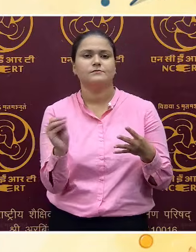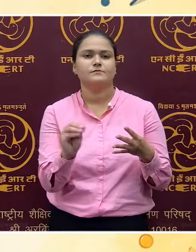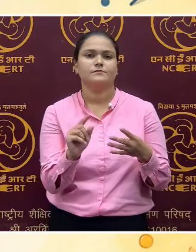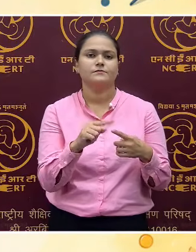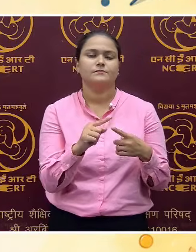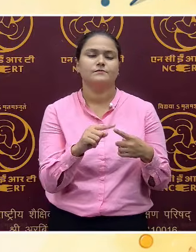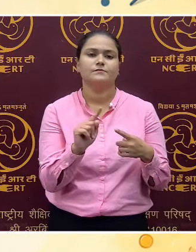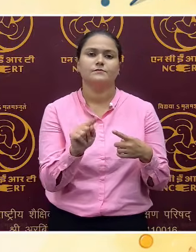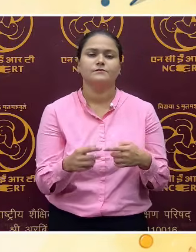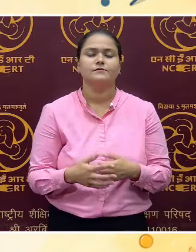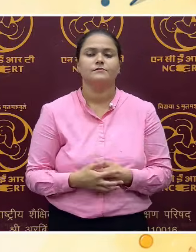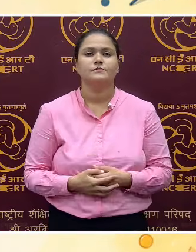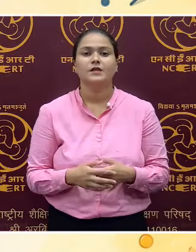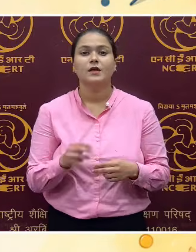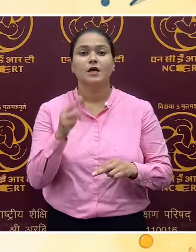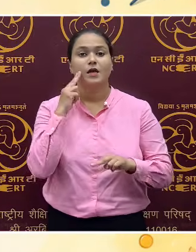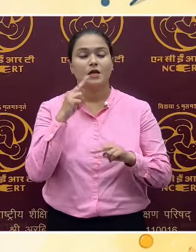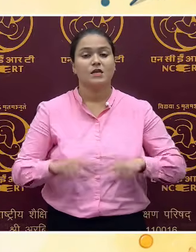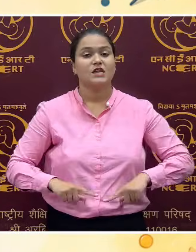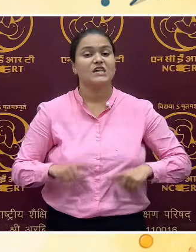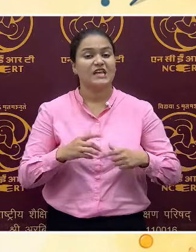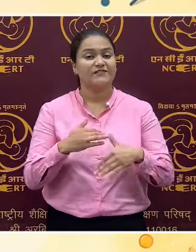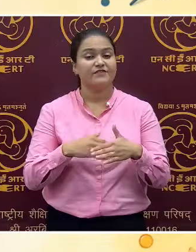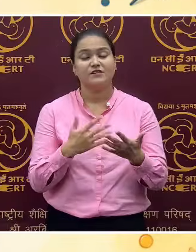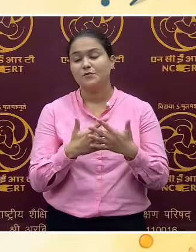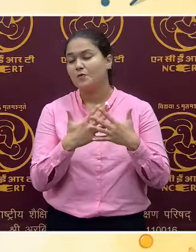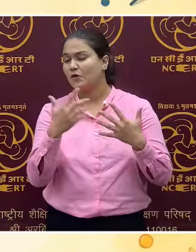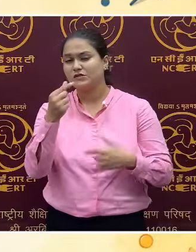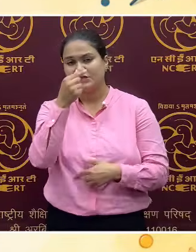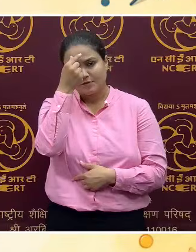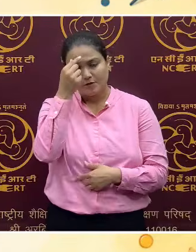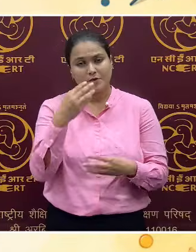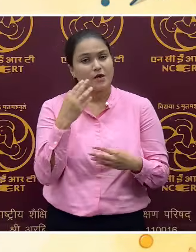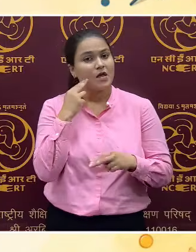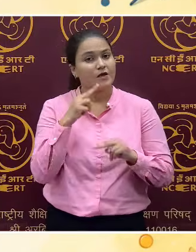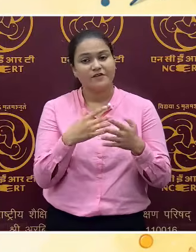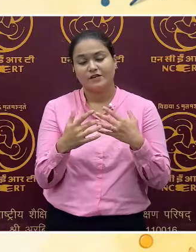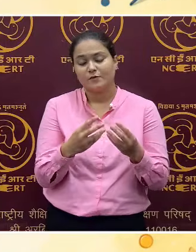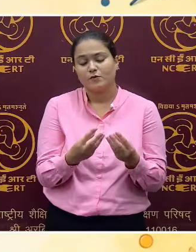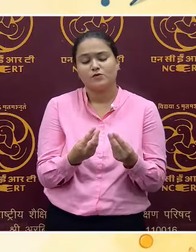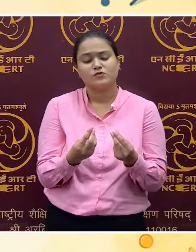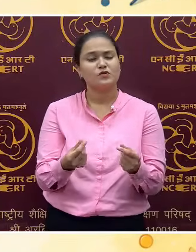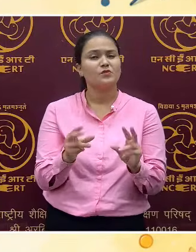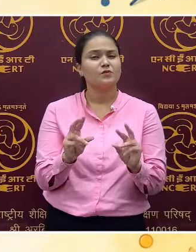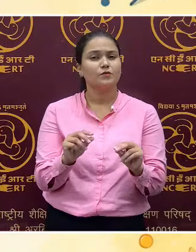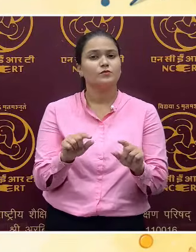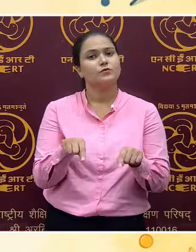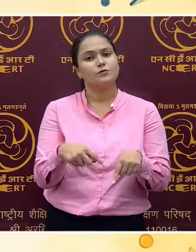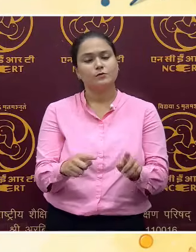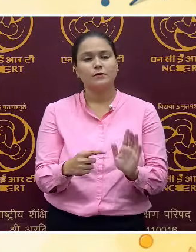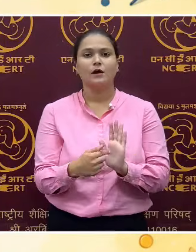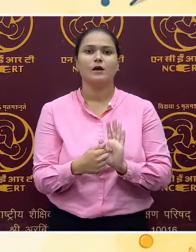one. In life, whatever problems we cannot solve, we have to face them.